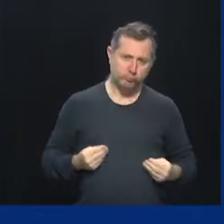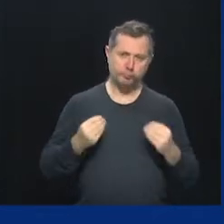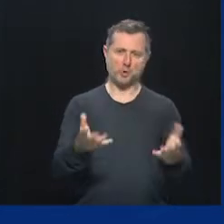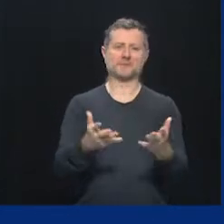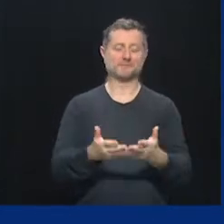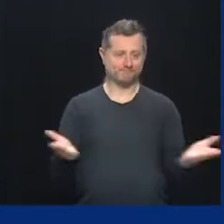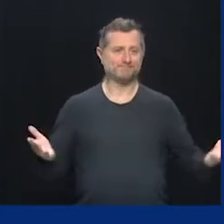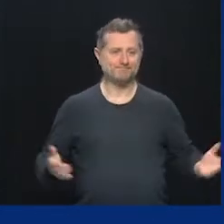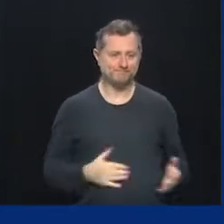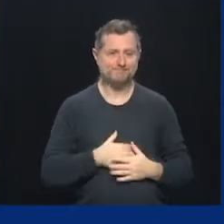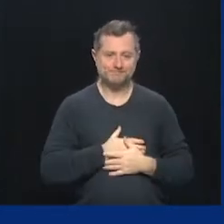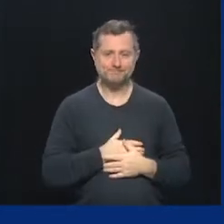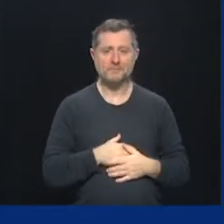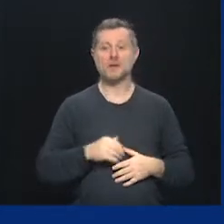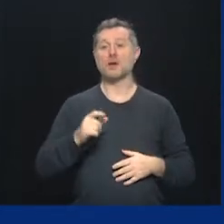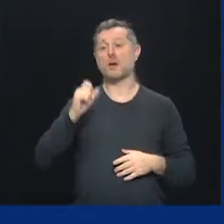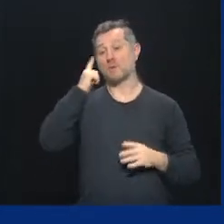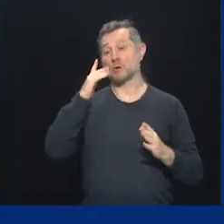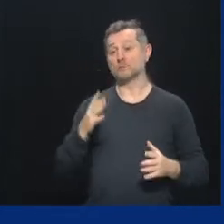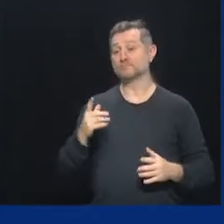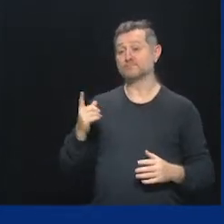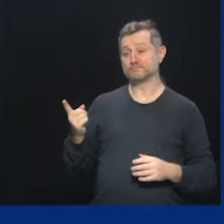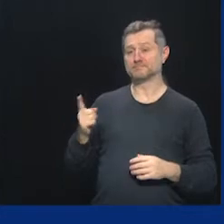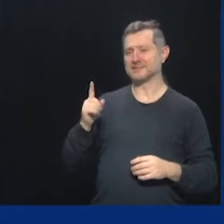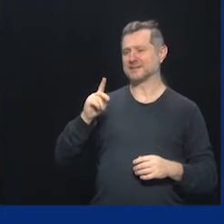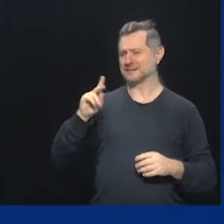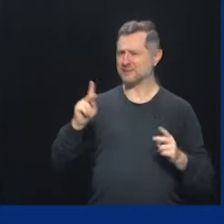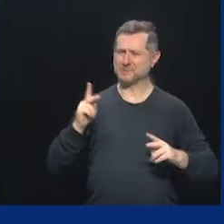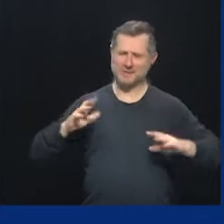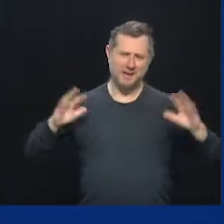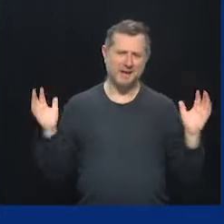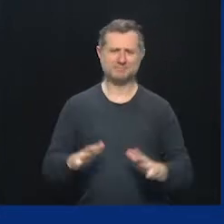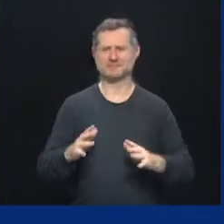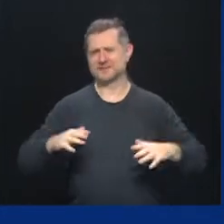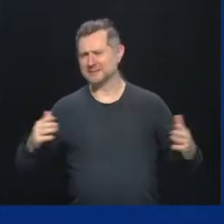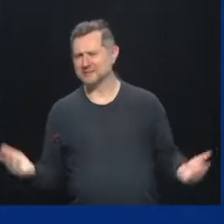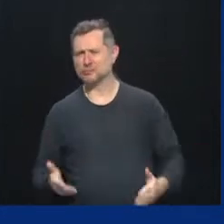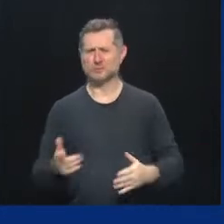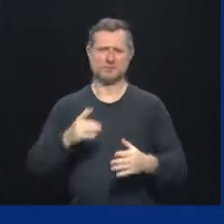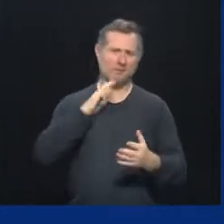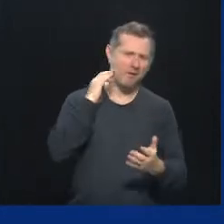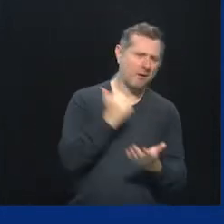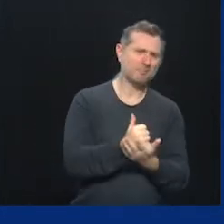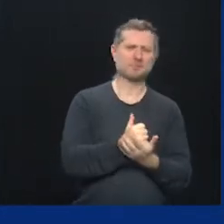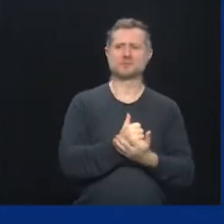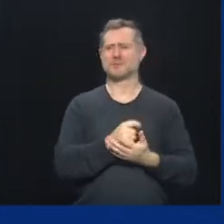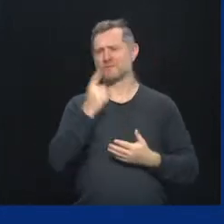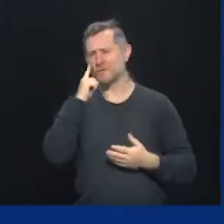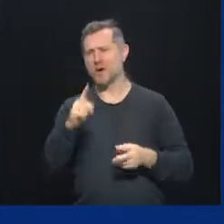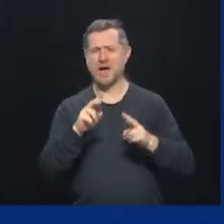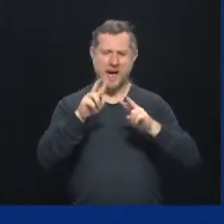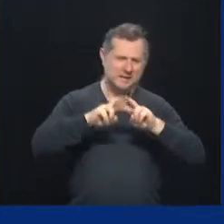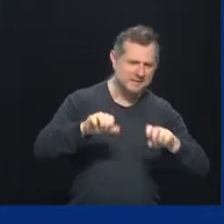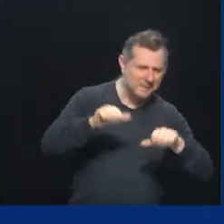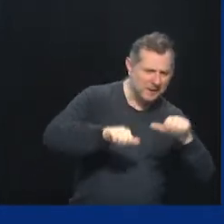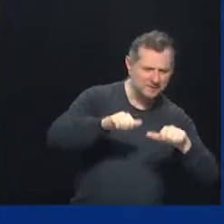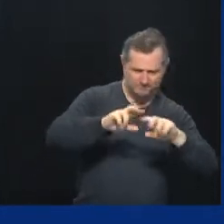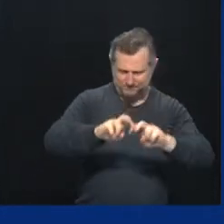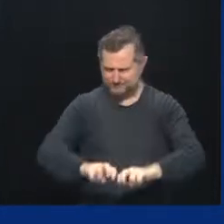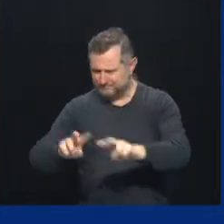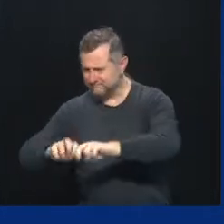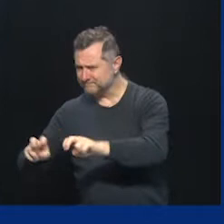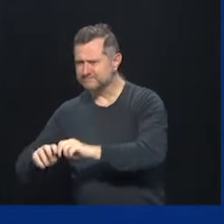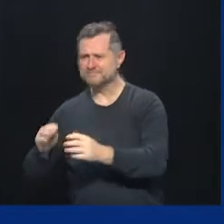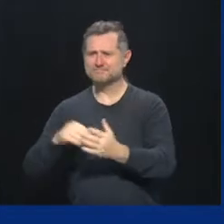the governor said, there are people who are deployed who will help in terms of assessments and so on and so forth. But don't forget your local